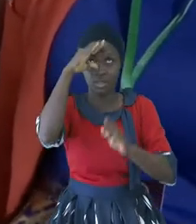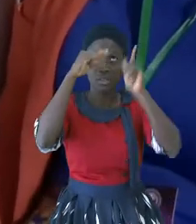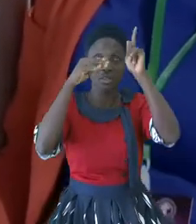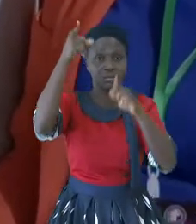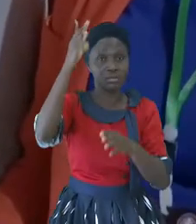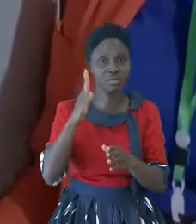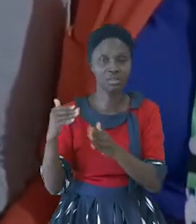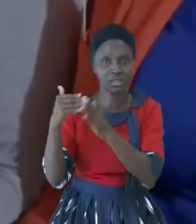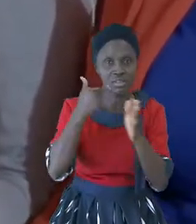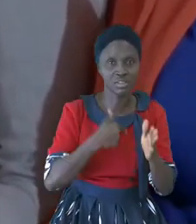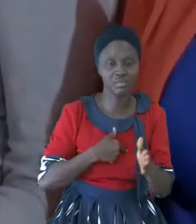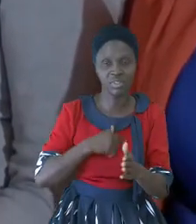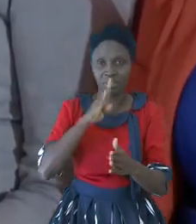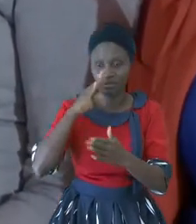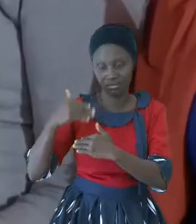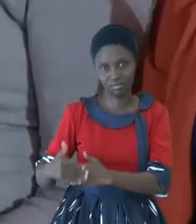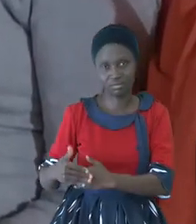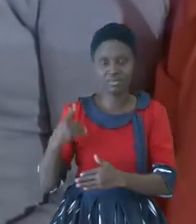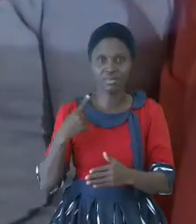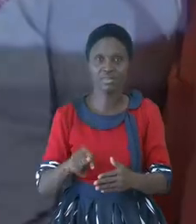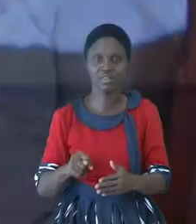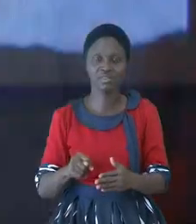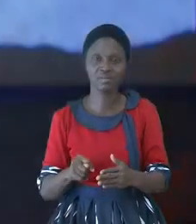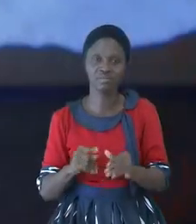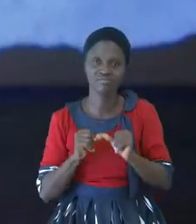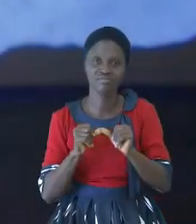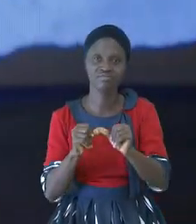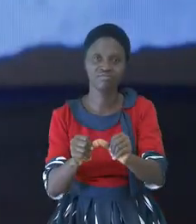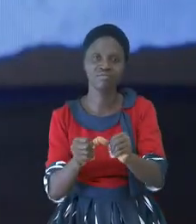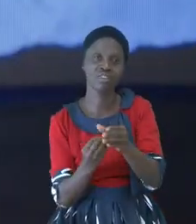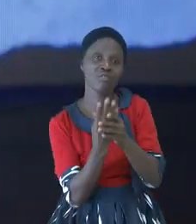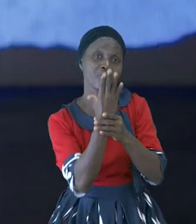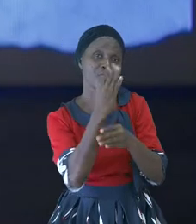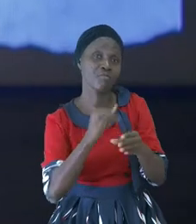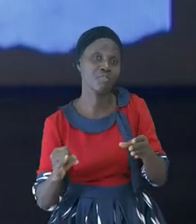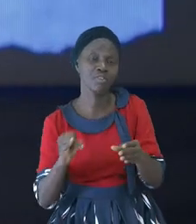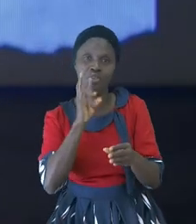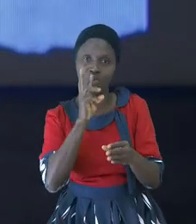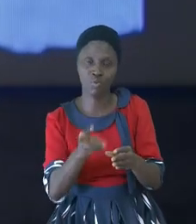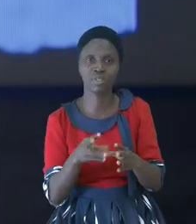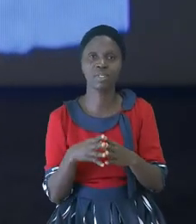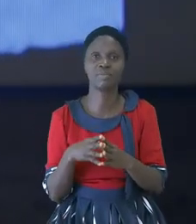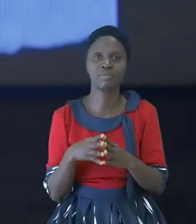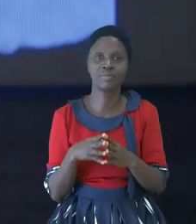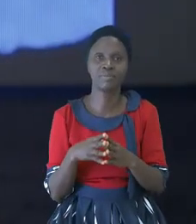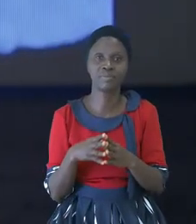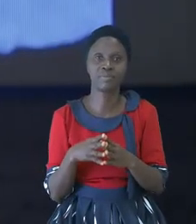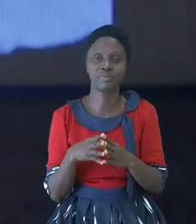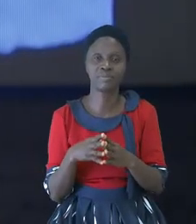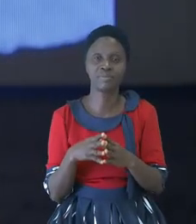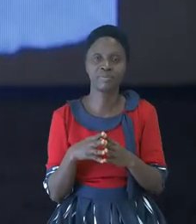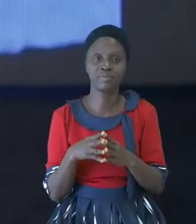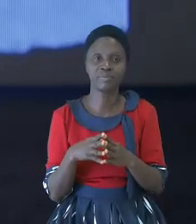beside the still waters. Let's look at three things. In number one, the preeminence of the